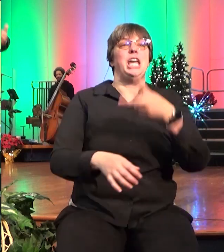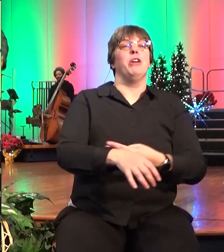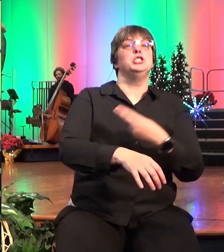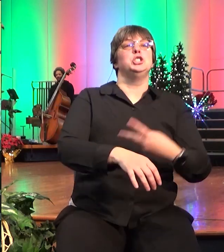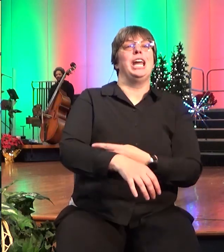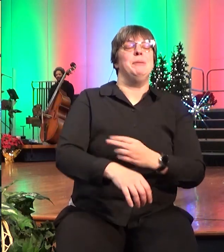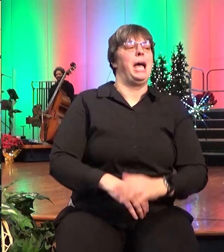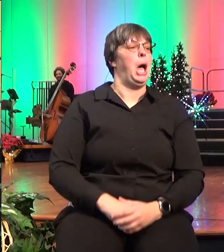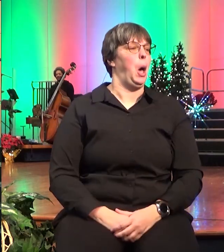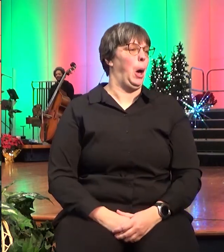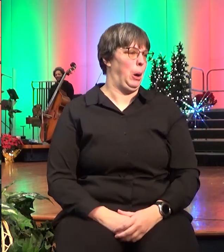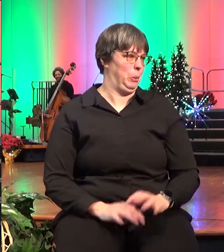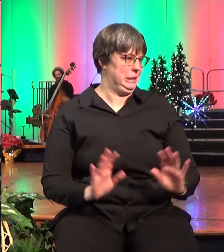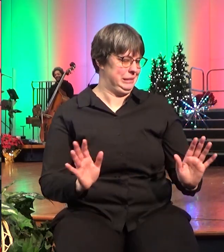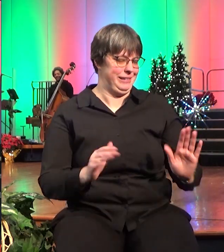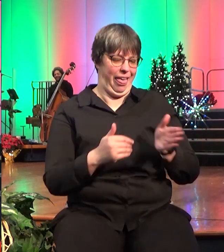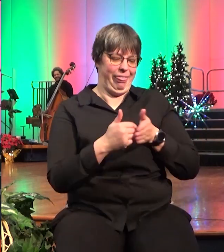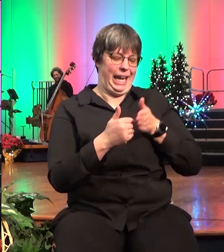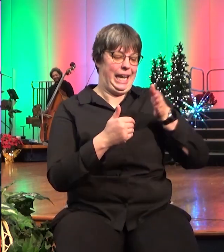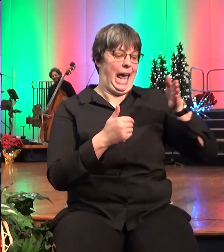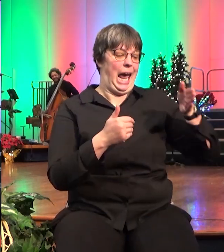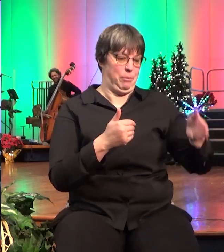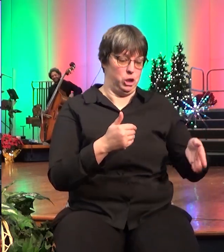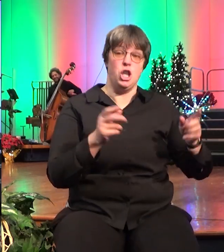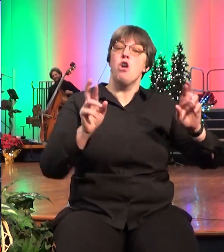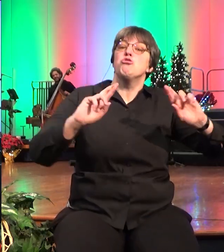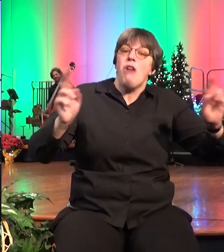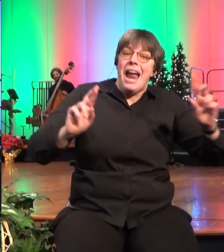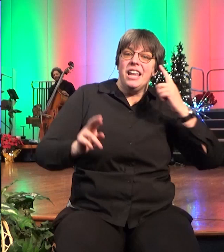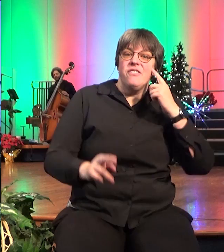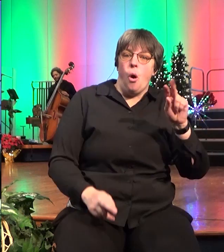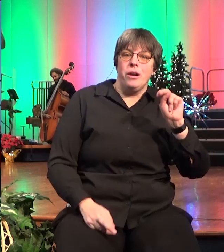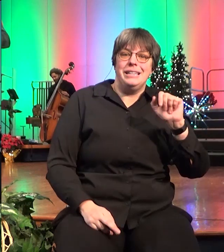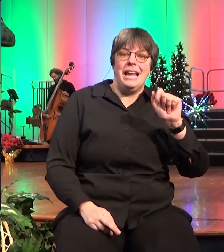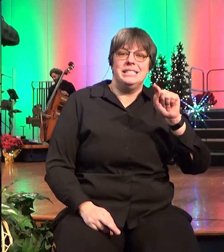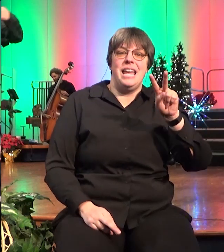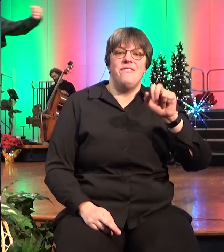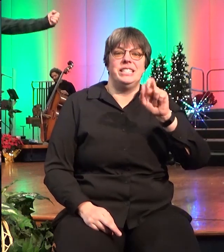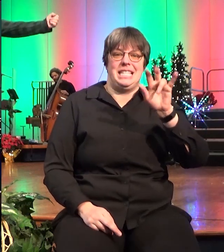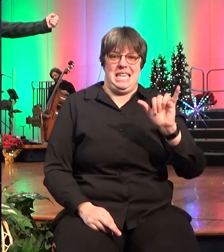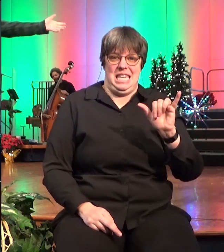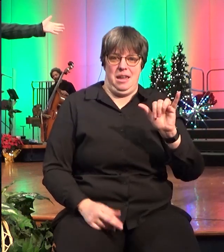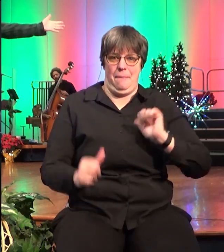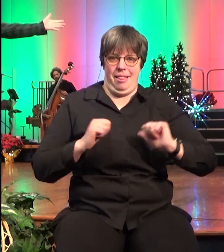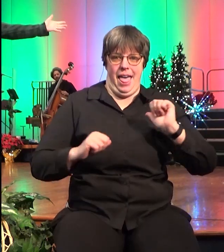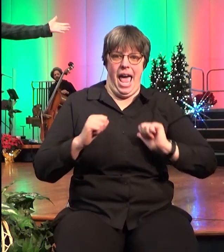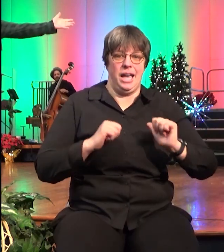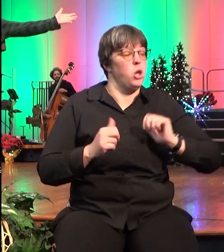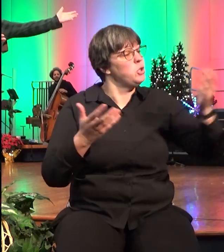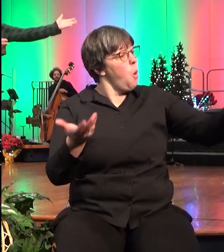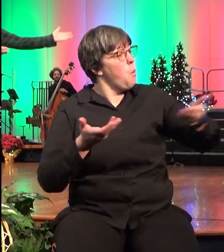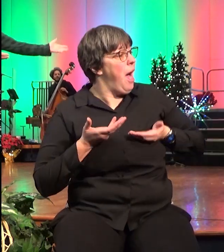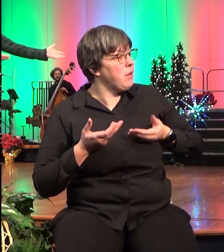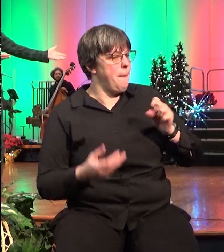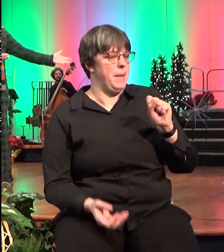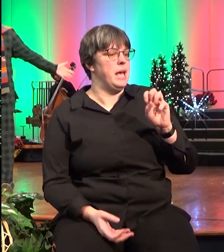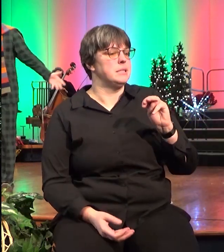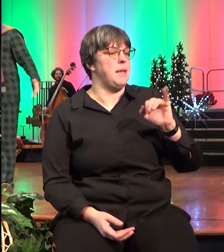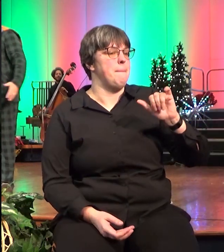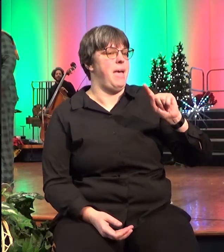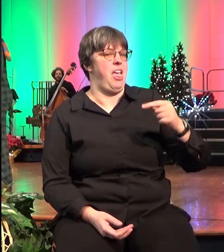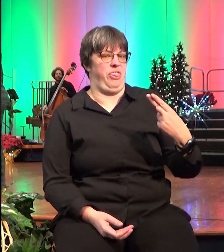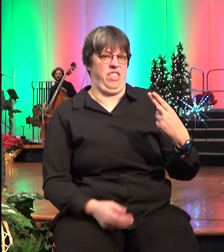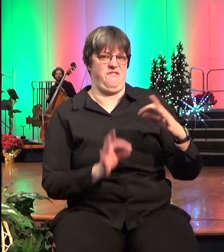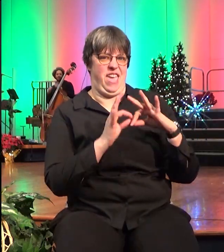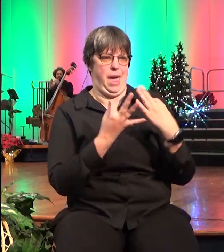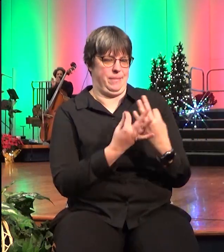neighbors are here and they're ready to do the nativity pageant. Oh, I I love this this part. Welcome our neighbors, the Smith family. From next door.